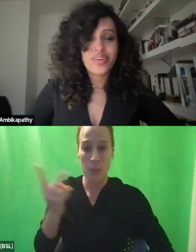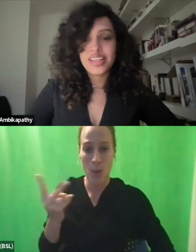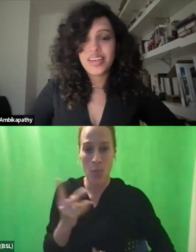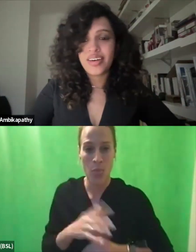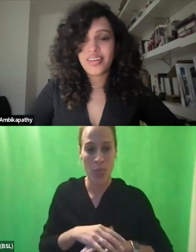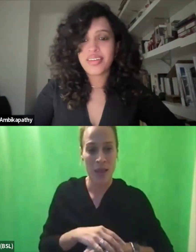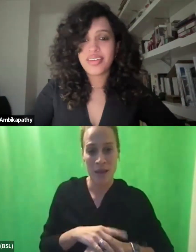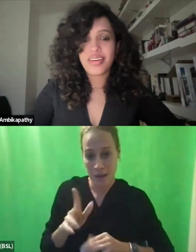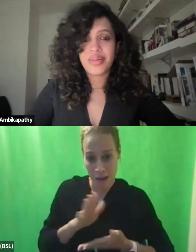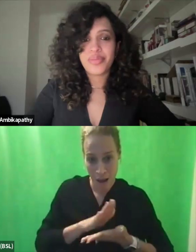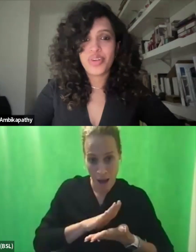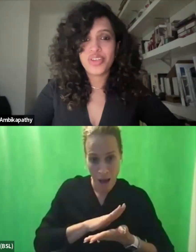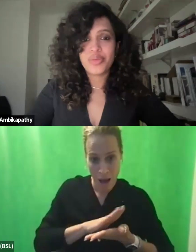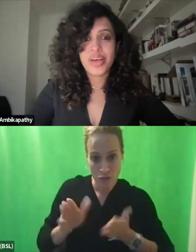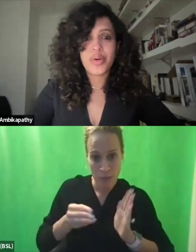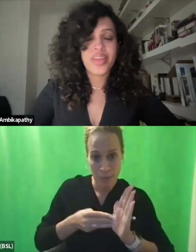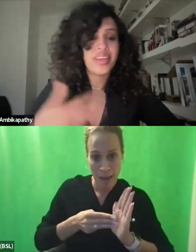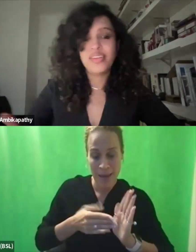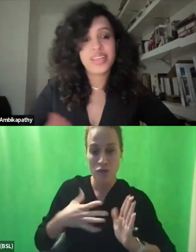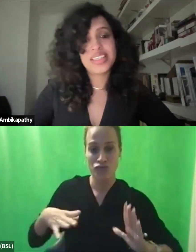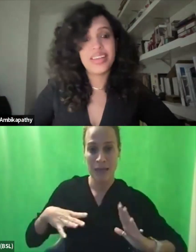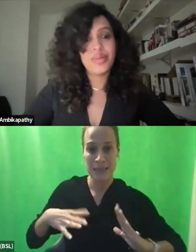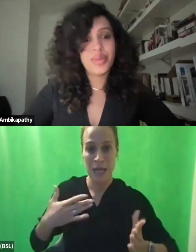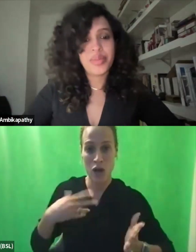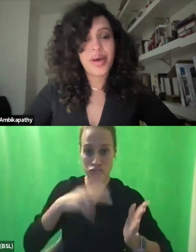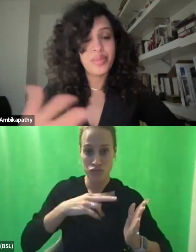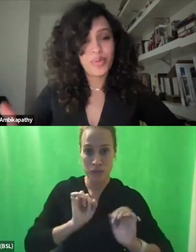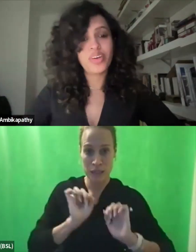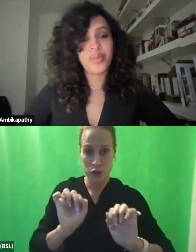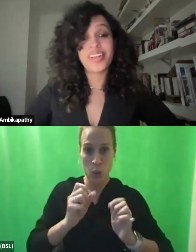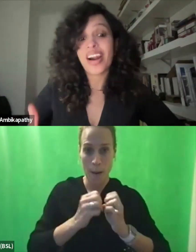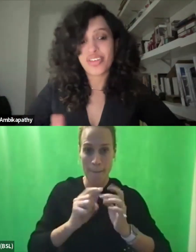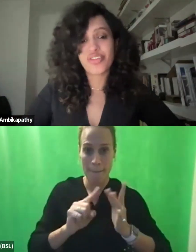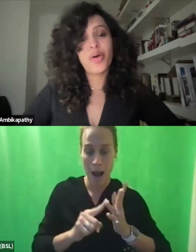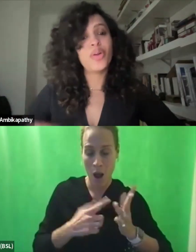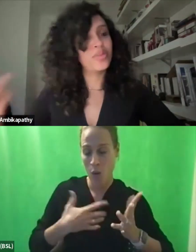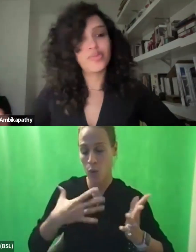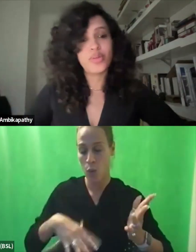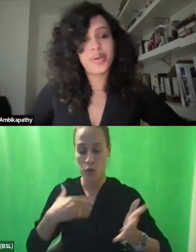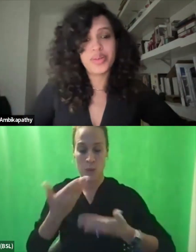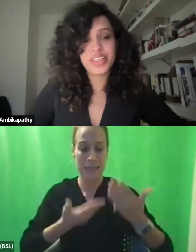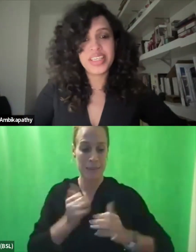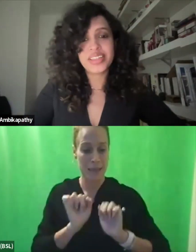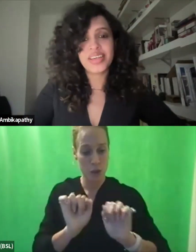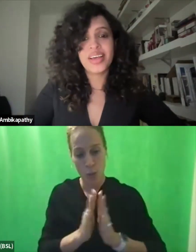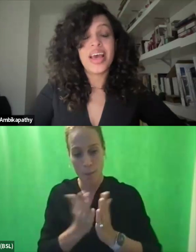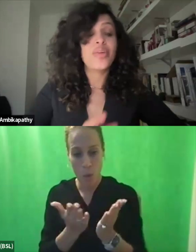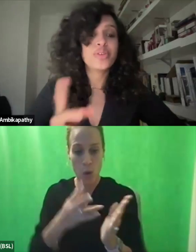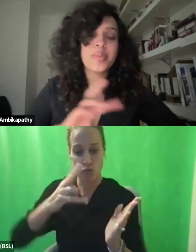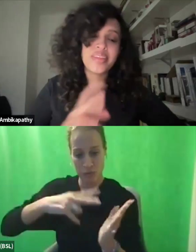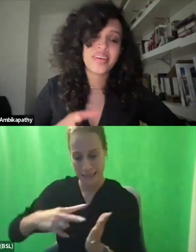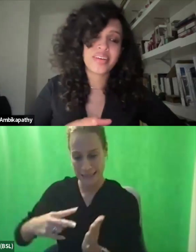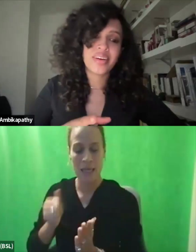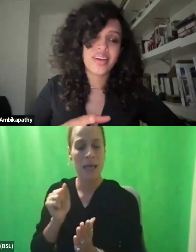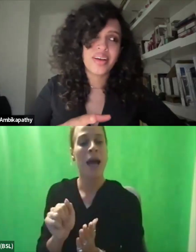Andre, if you're ready, I'll read your bio and then you can say a little bit about the book, about the character of Polo, followed by your readings, and